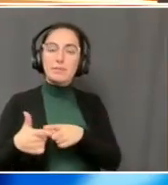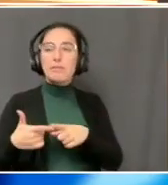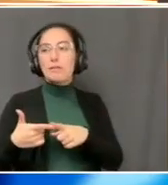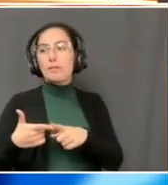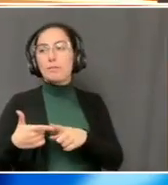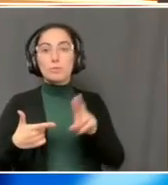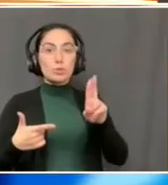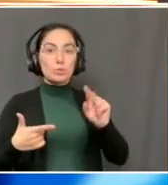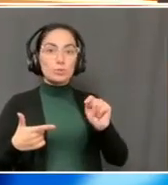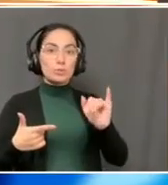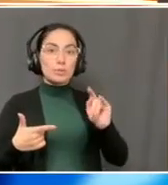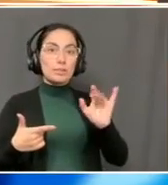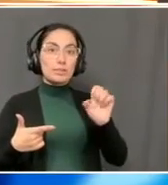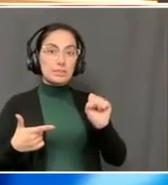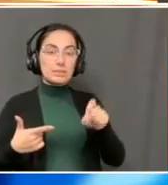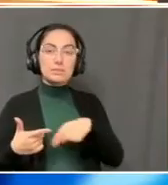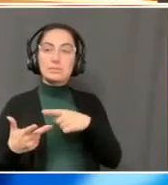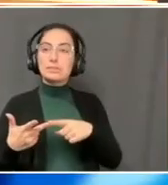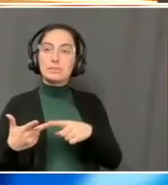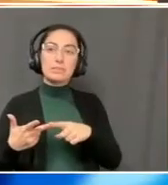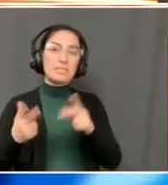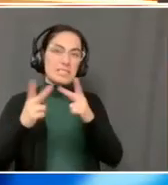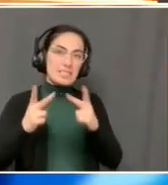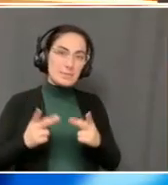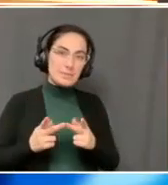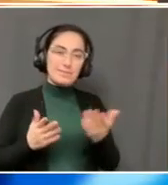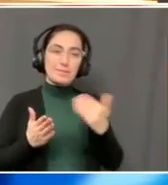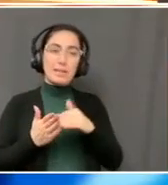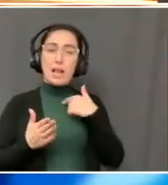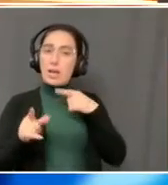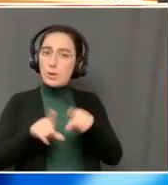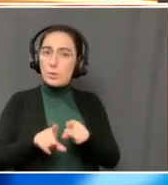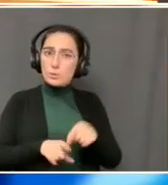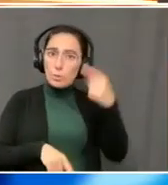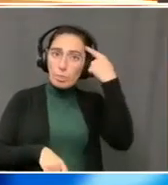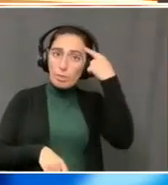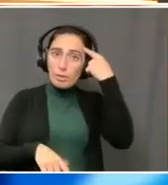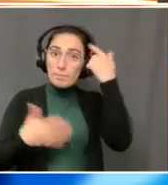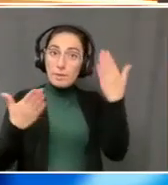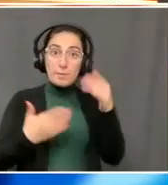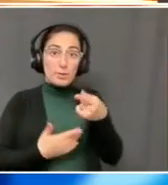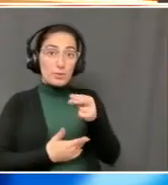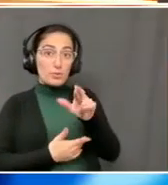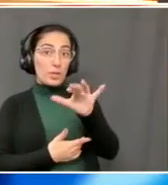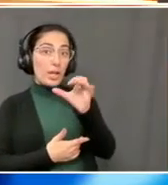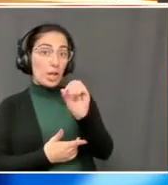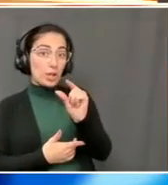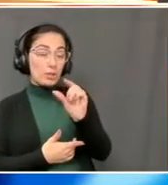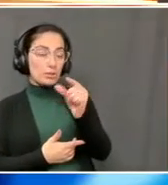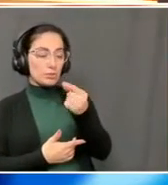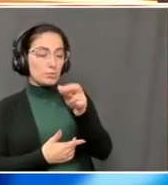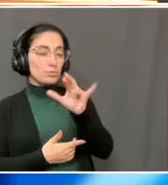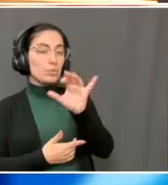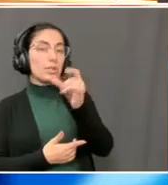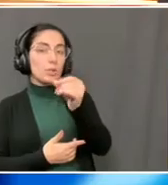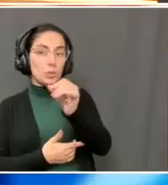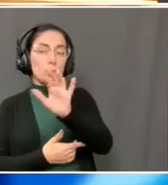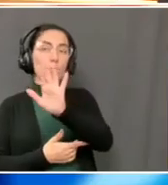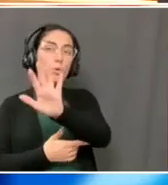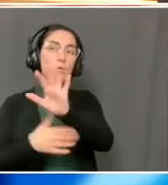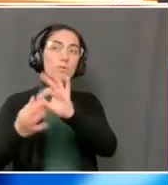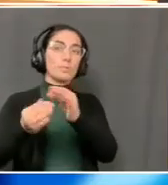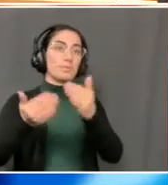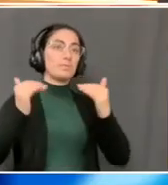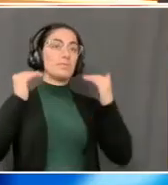utilities and some of the like kind Yeah. of space allocation. I also think I echo Ms. Griego's call for that next level of data with special